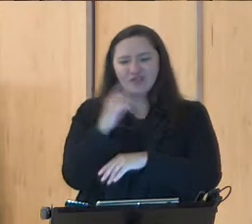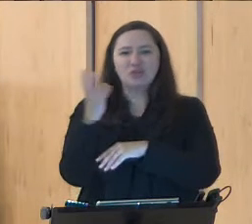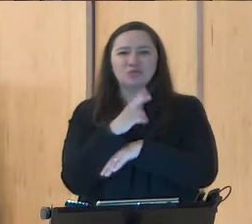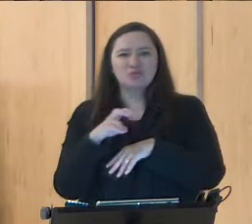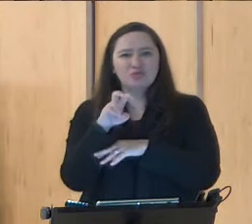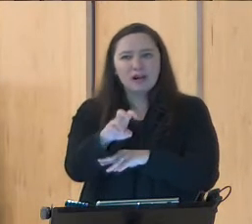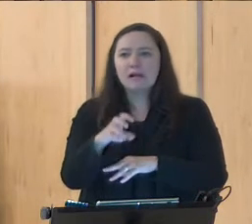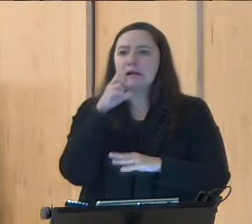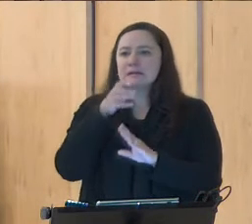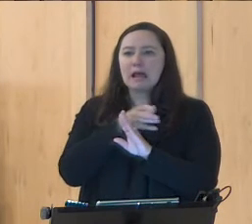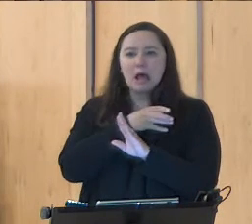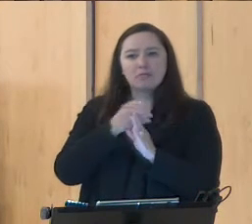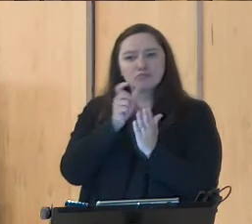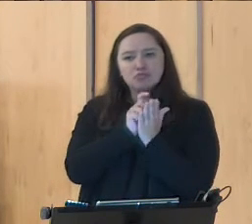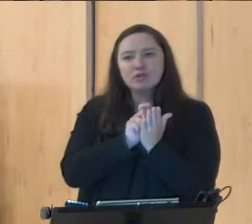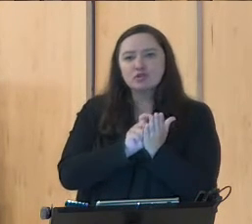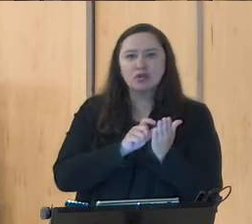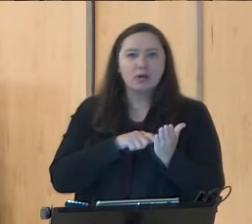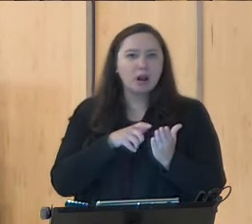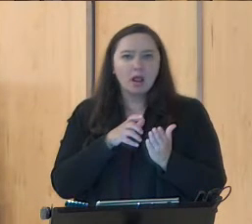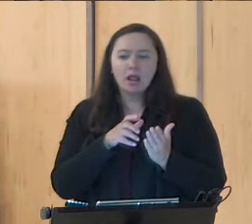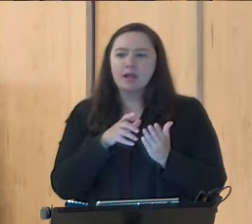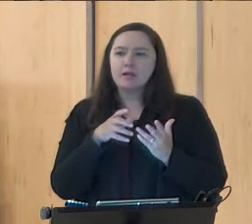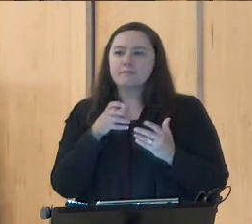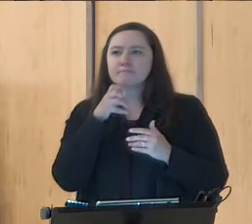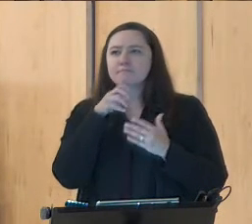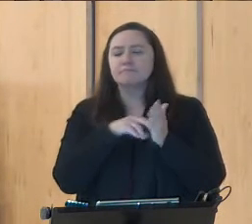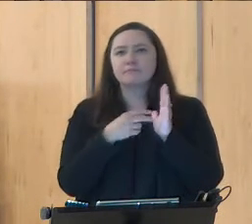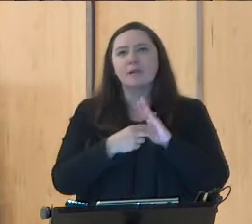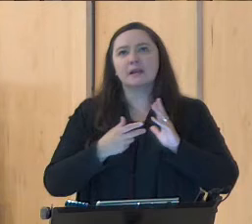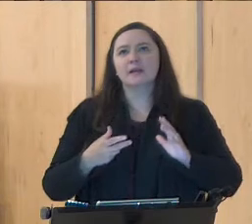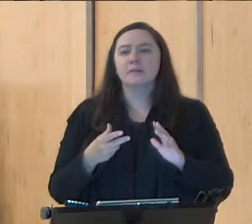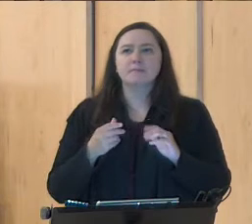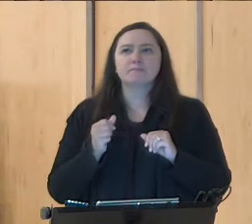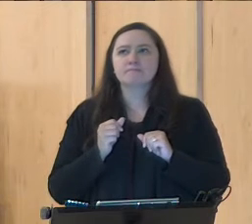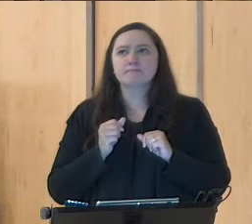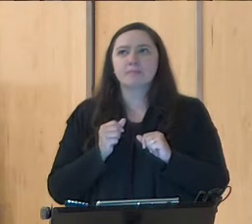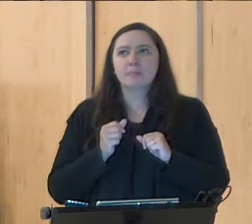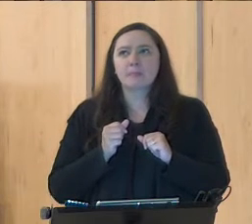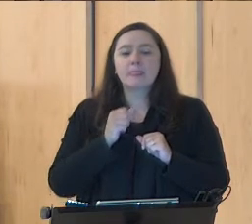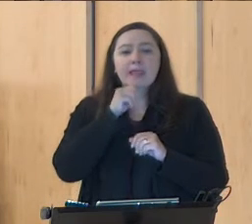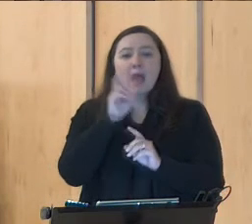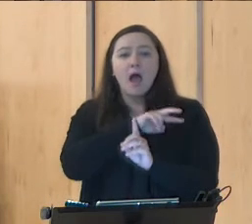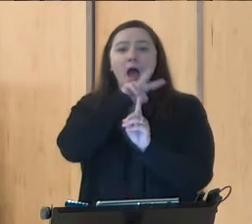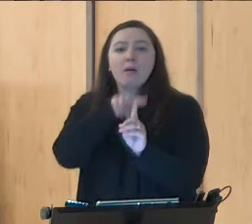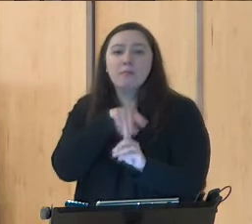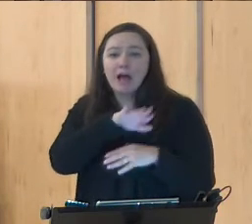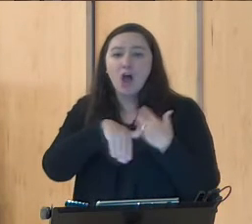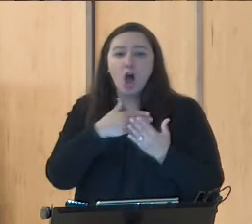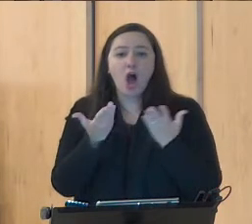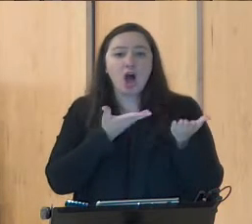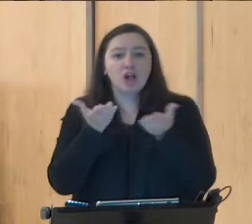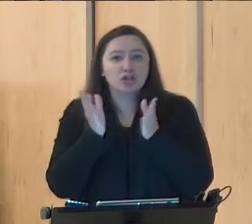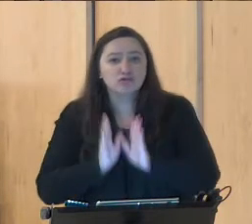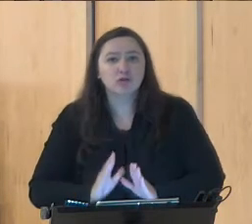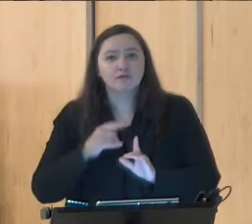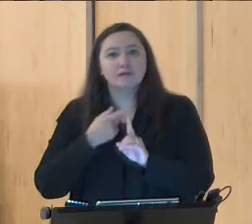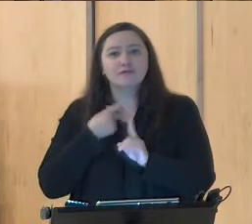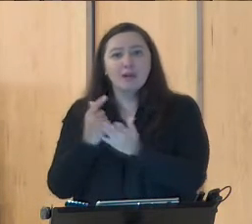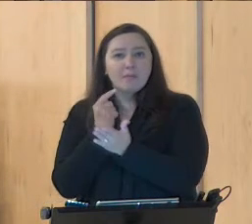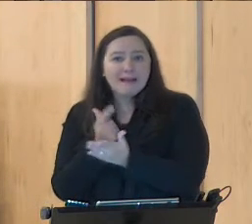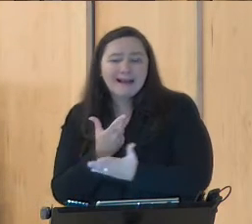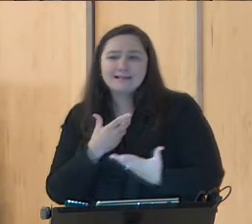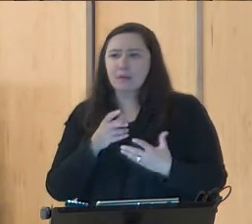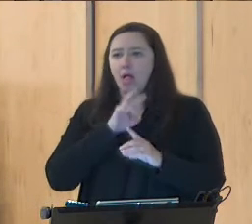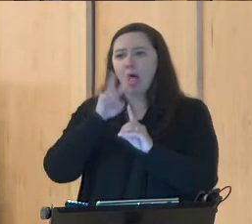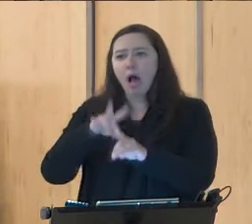not a prescriptive part of Scripture. In other words, this does not apply to all servants of the gospel in the church